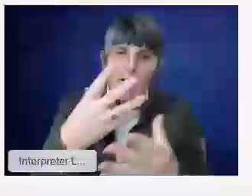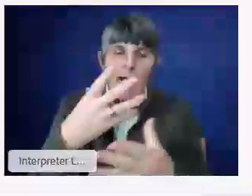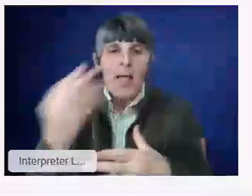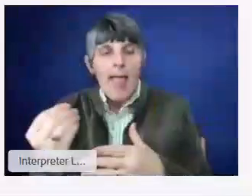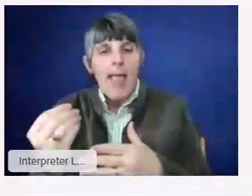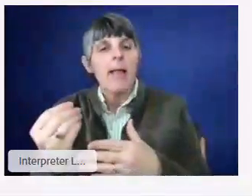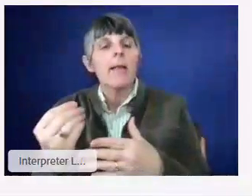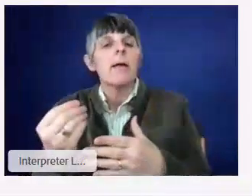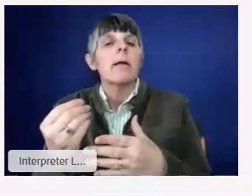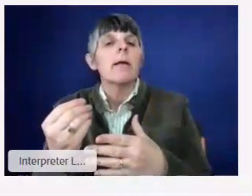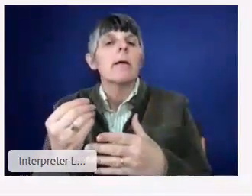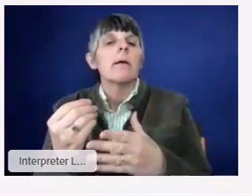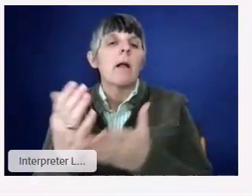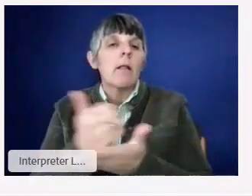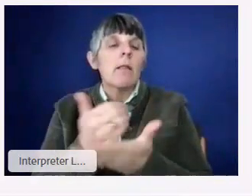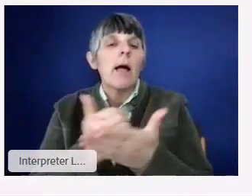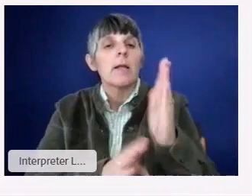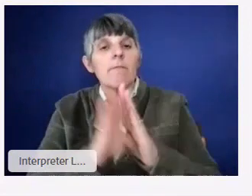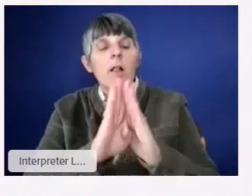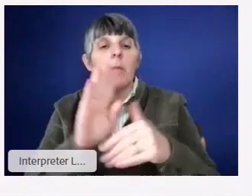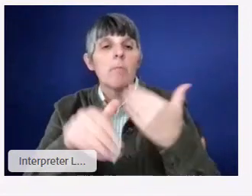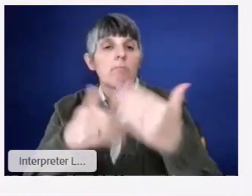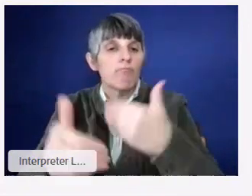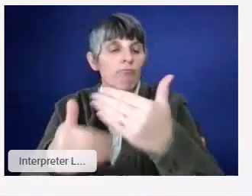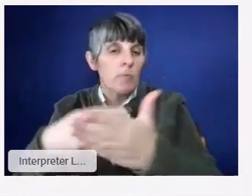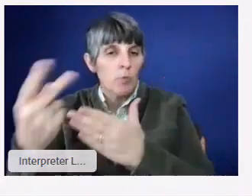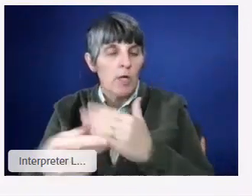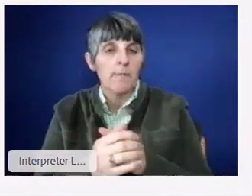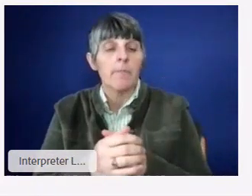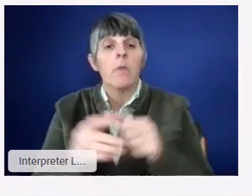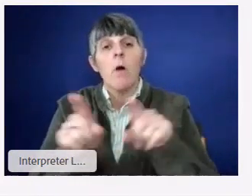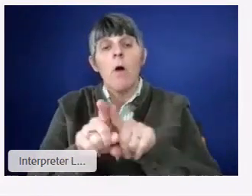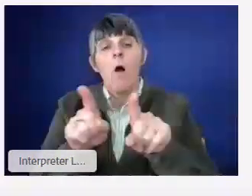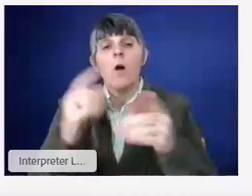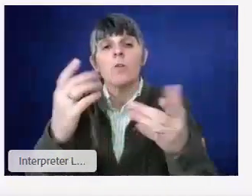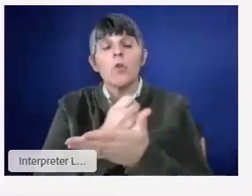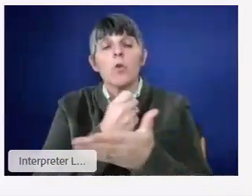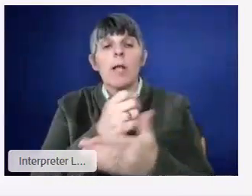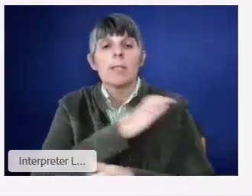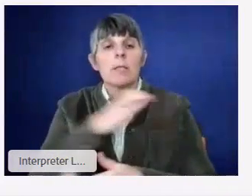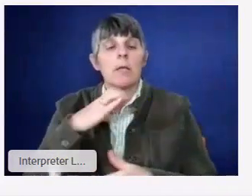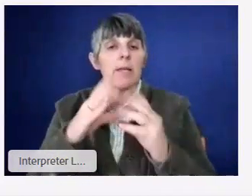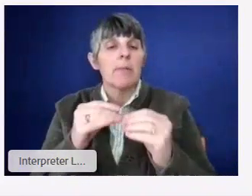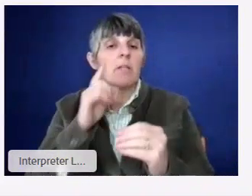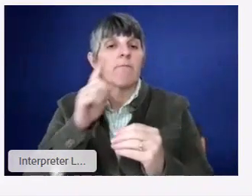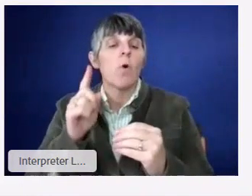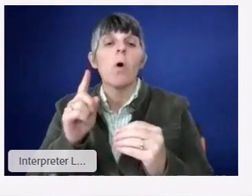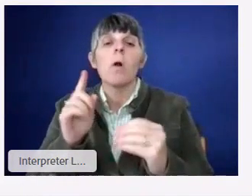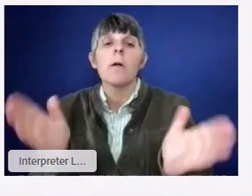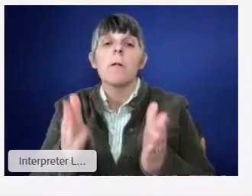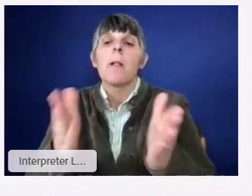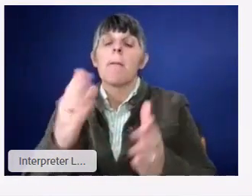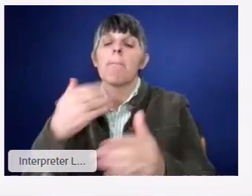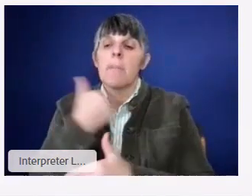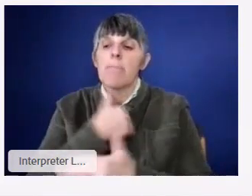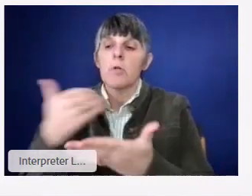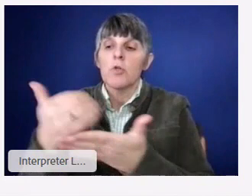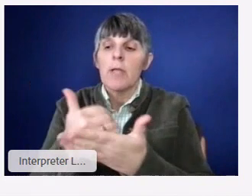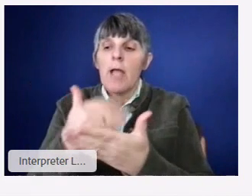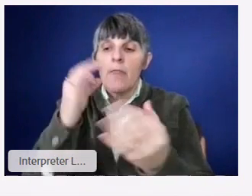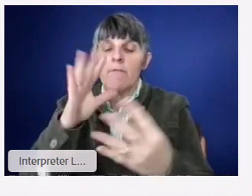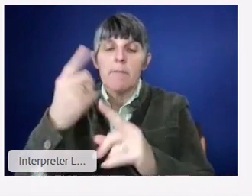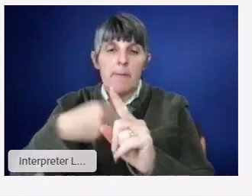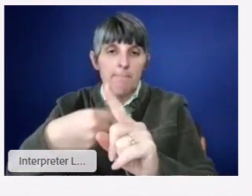evolved and development of the project moved along. We also utilized our committee meetings and committee members to gather feedback on a monthly